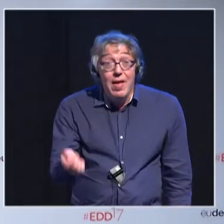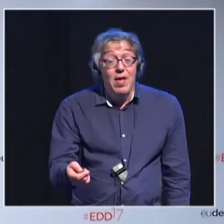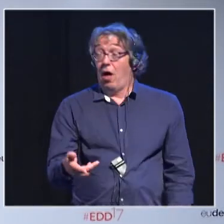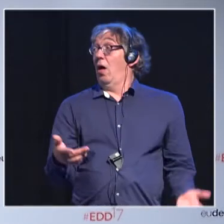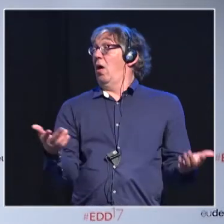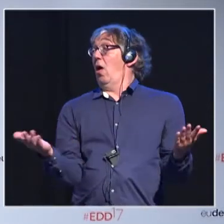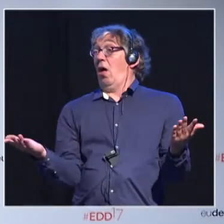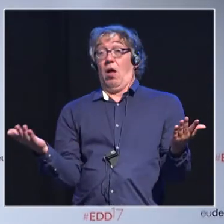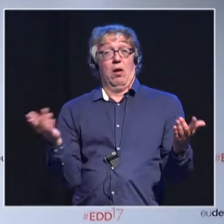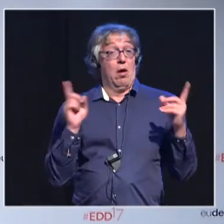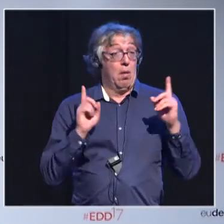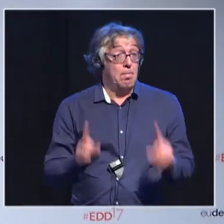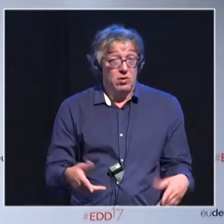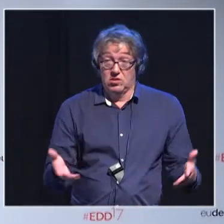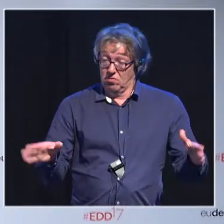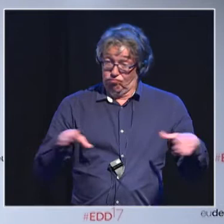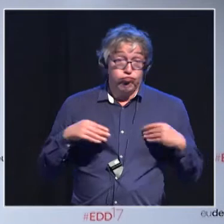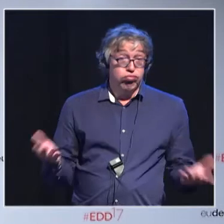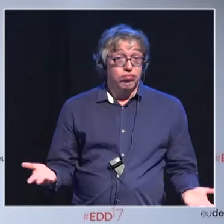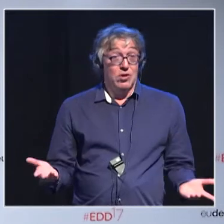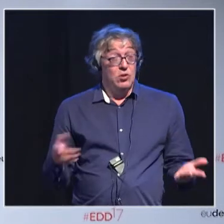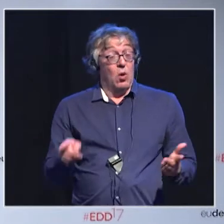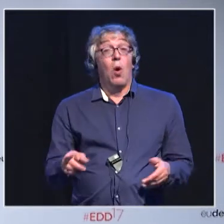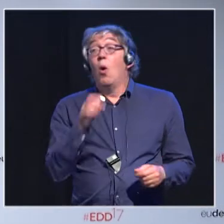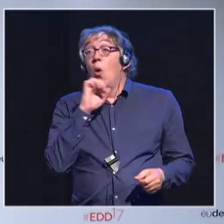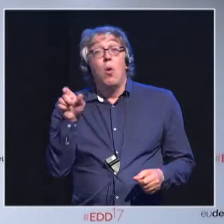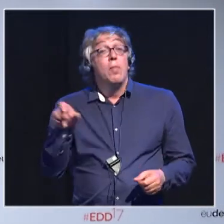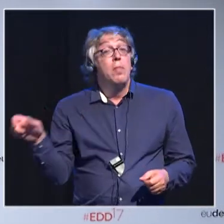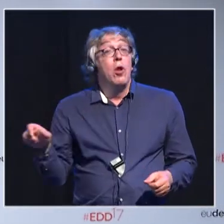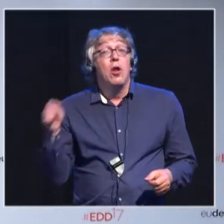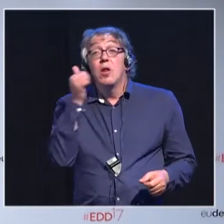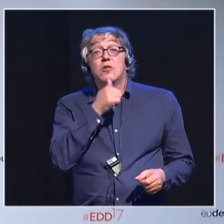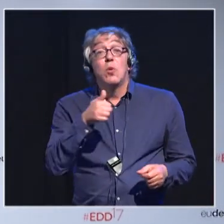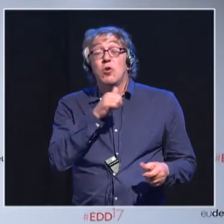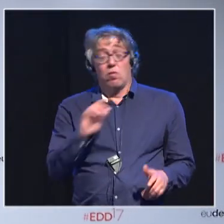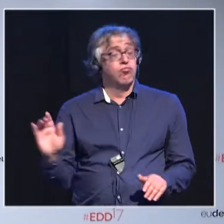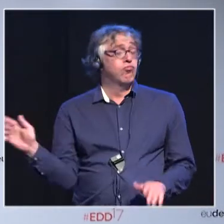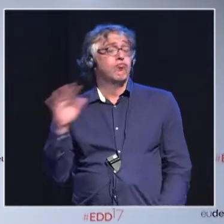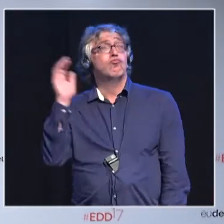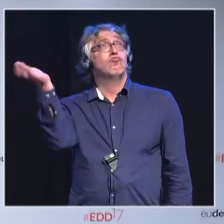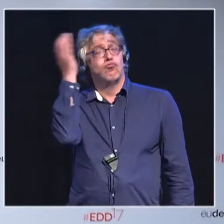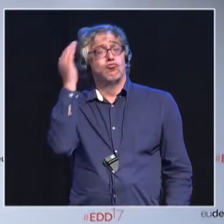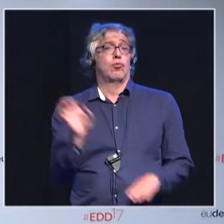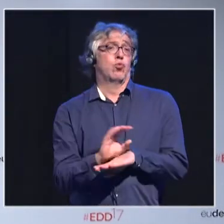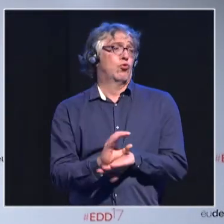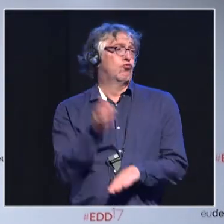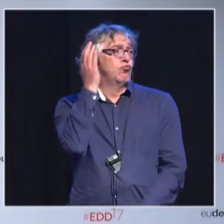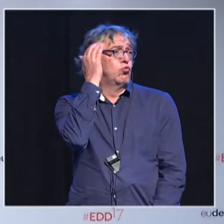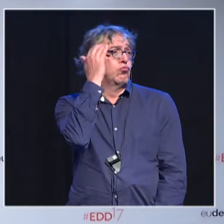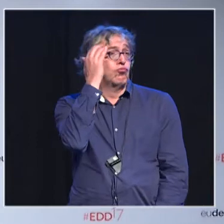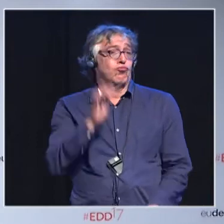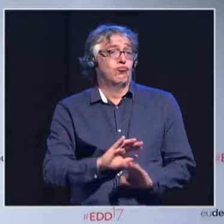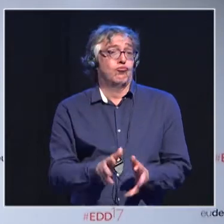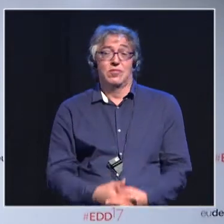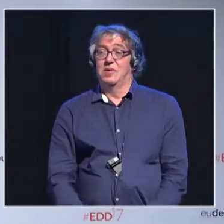a reason, or one of those reasons, why those elderly people in Estonia are so familiar with computers. And if